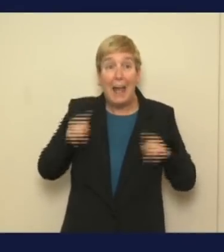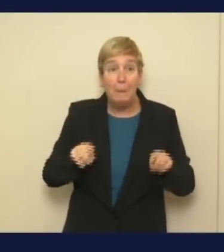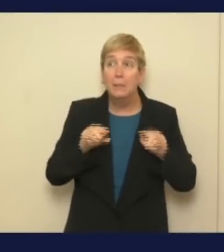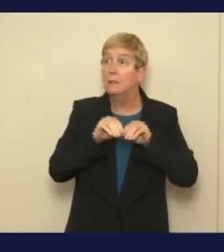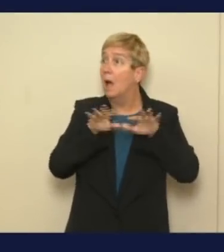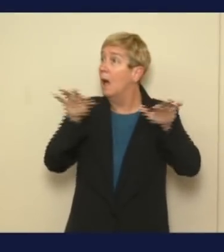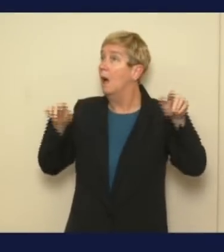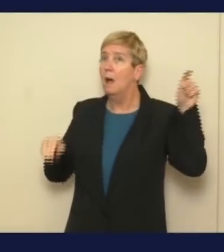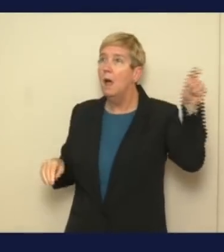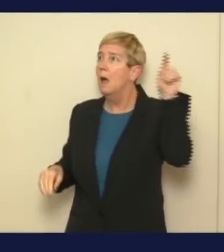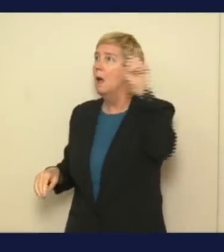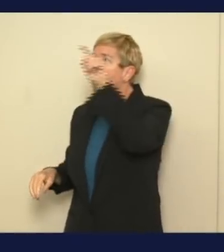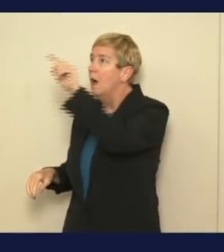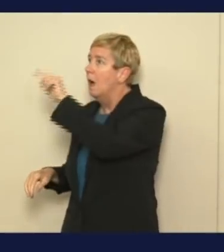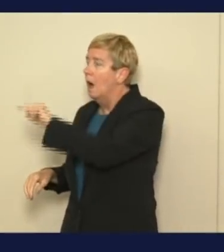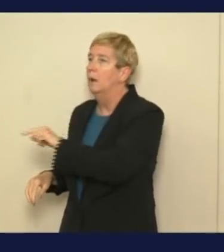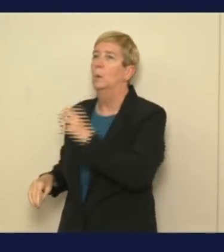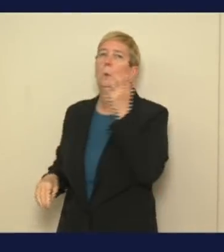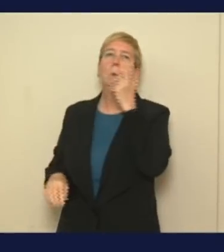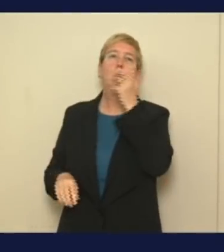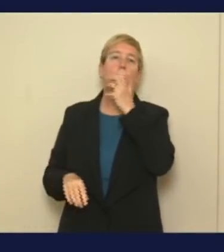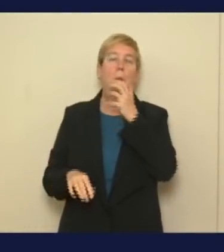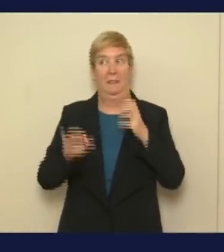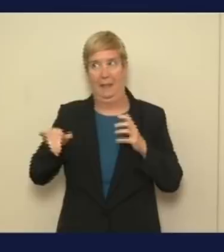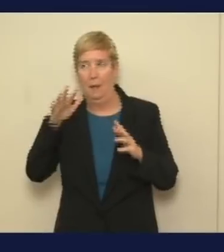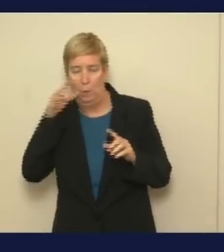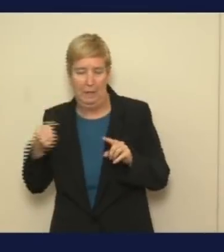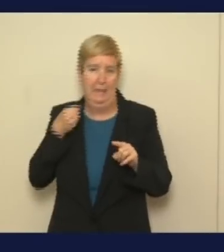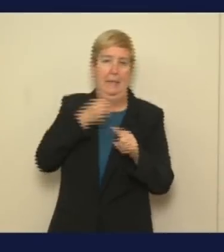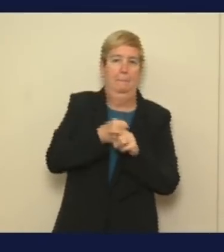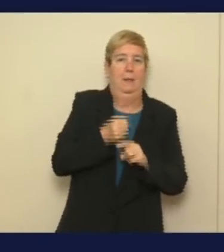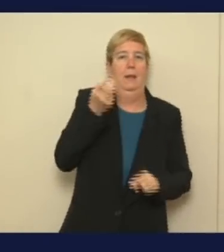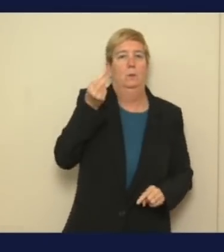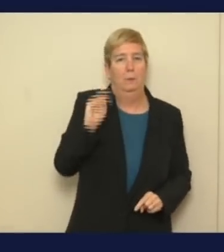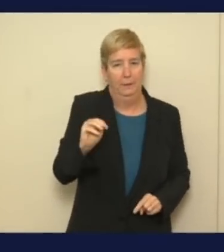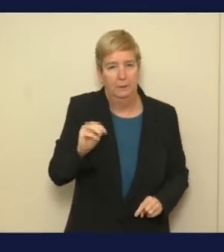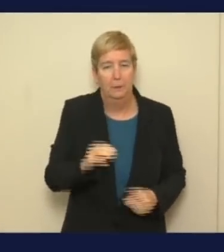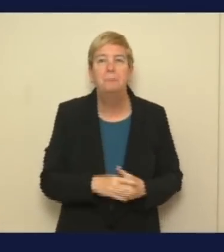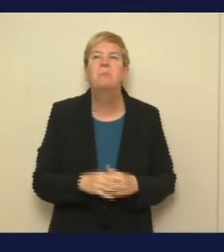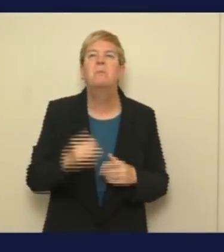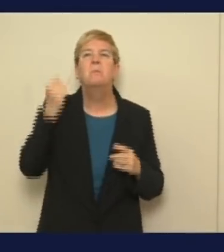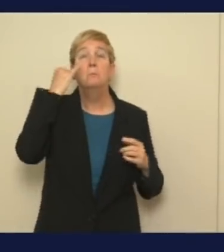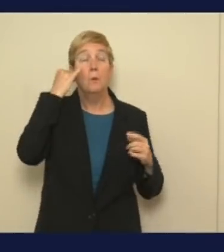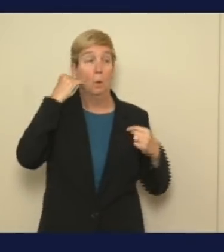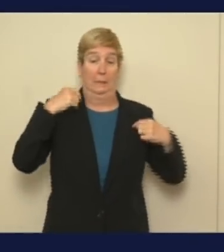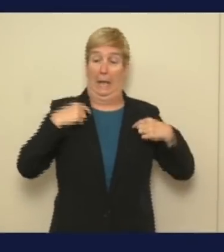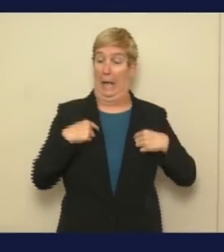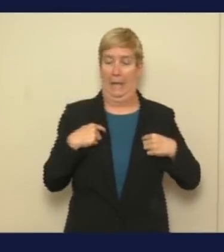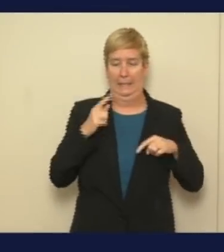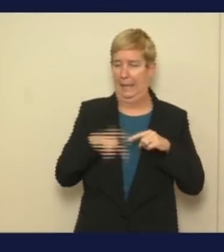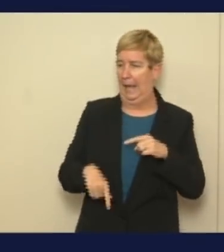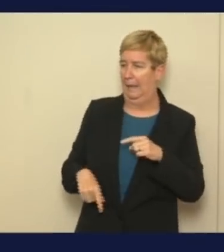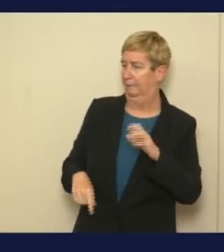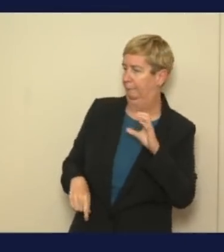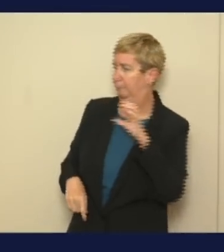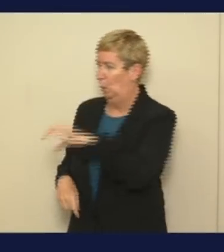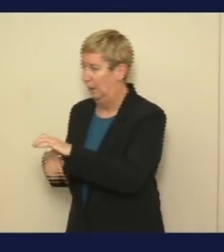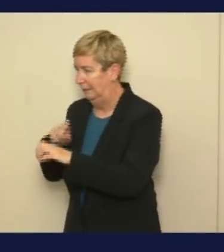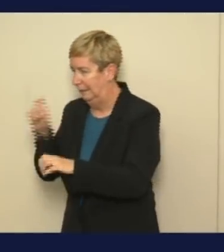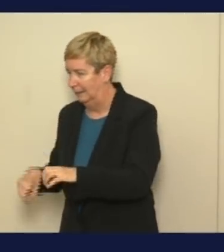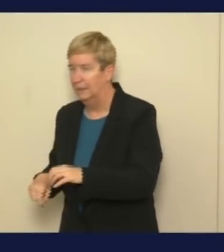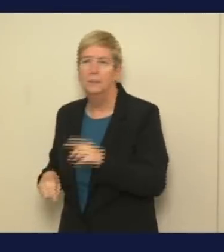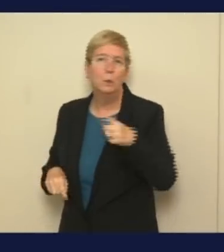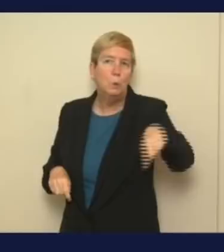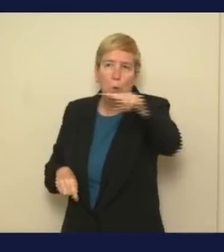has considerable impacts here. So what can we do about it? If I don't get to make decisions for Texas, and you don't either,